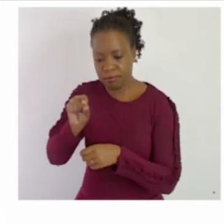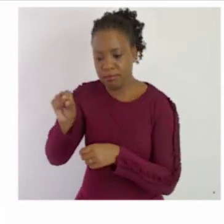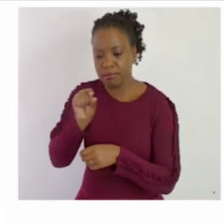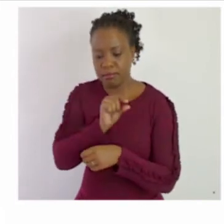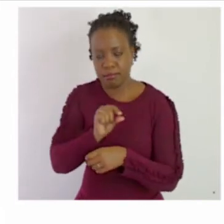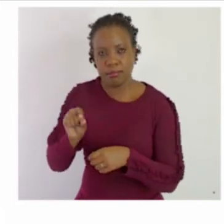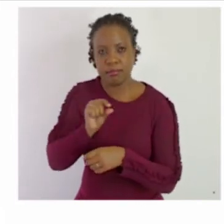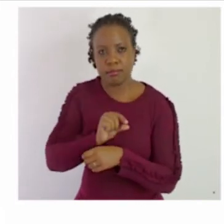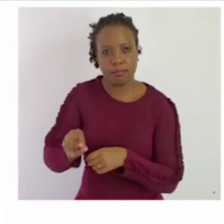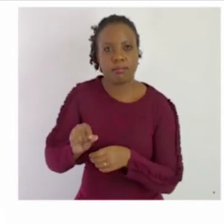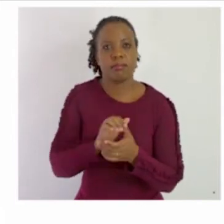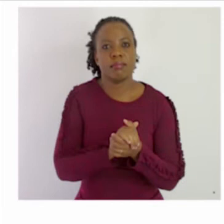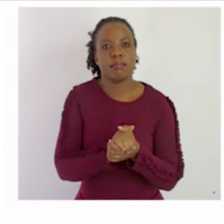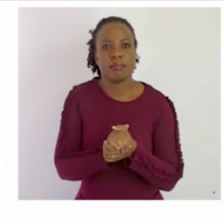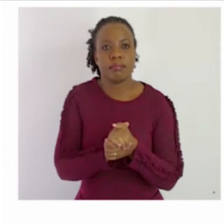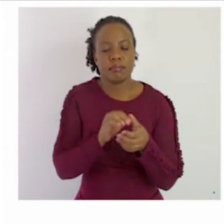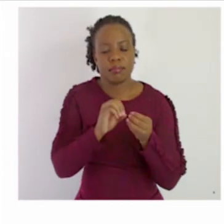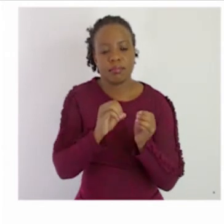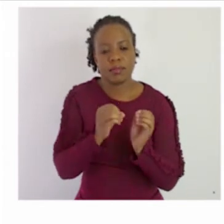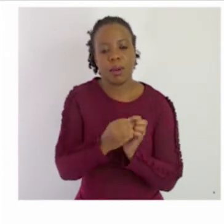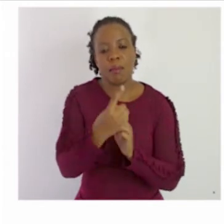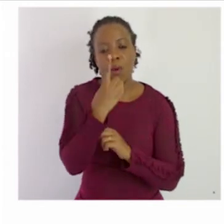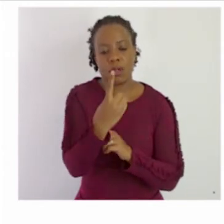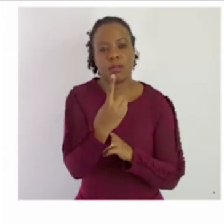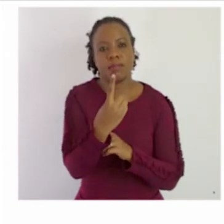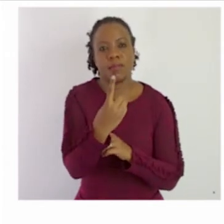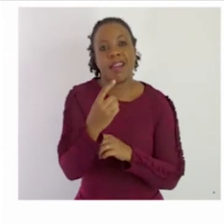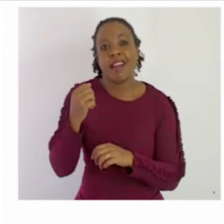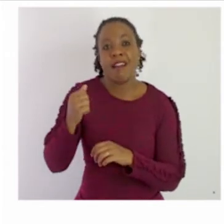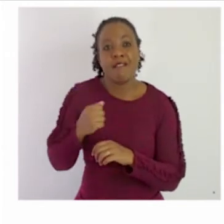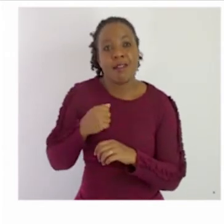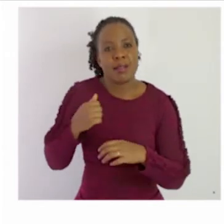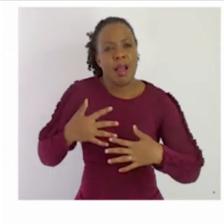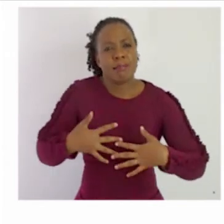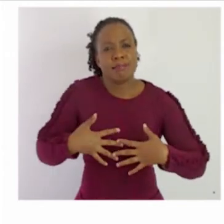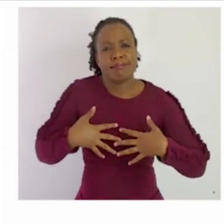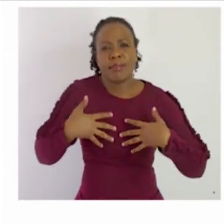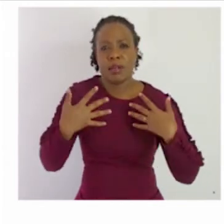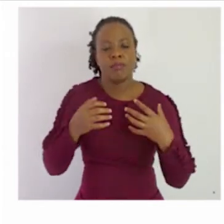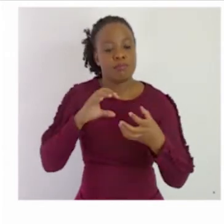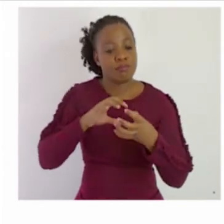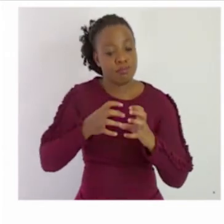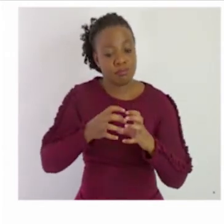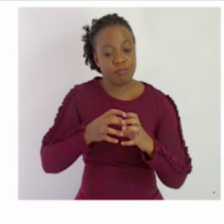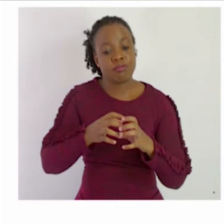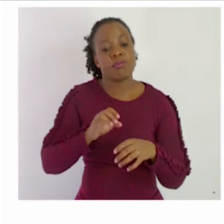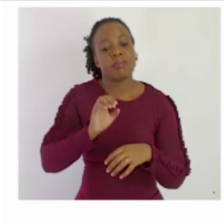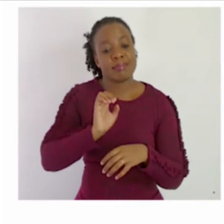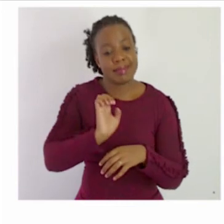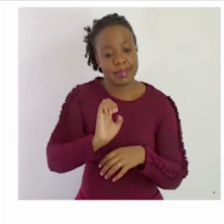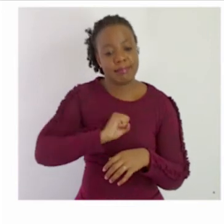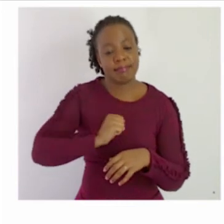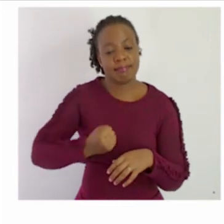as follows. Number 1, father was delighted at the news of his